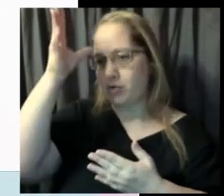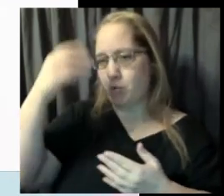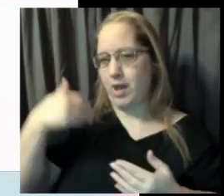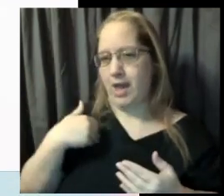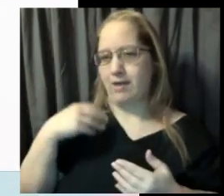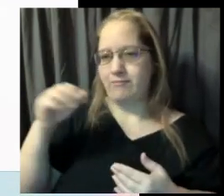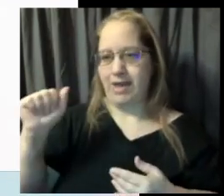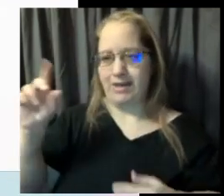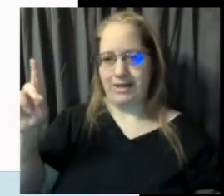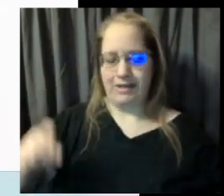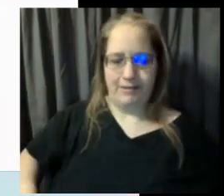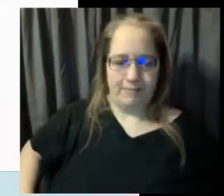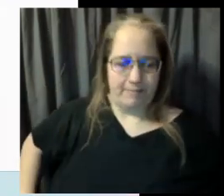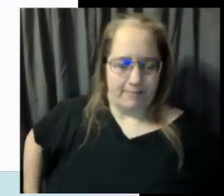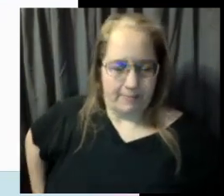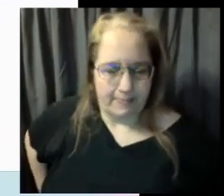who have ADD.